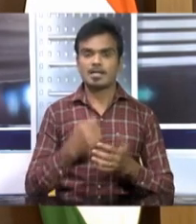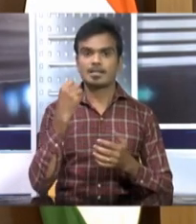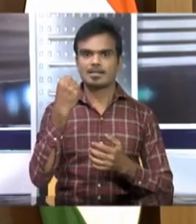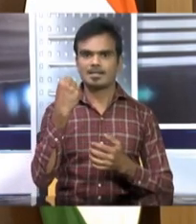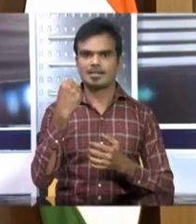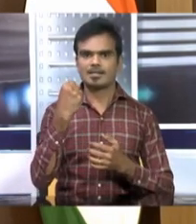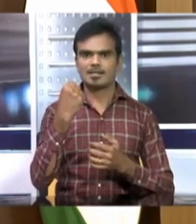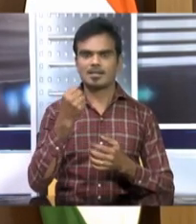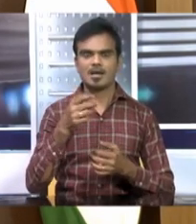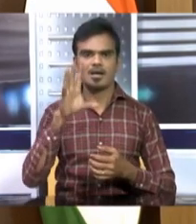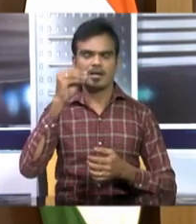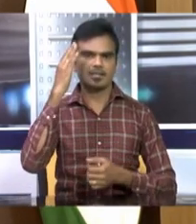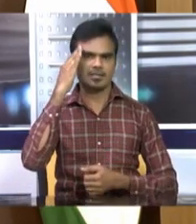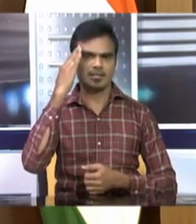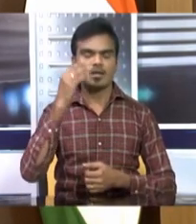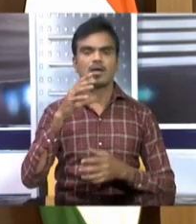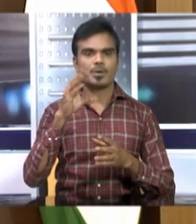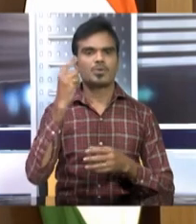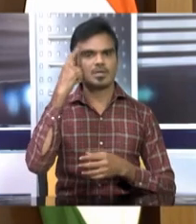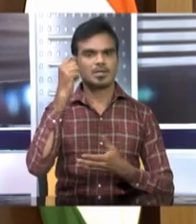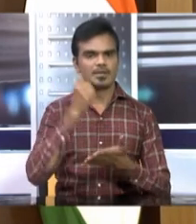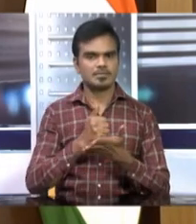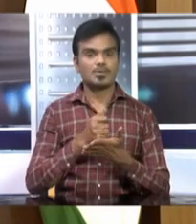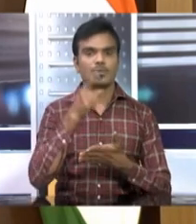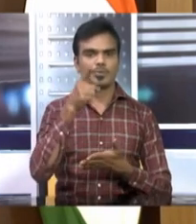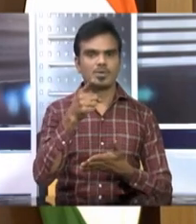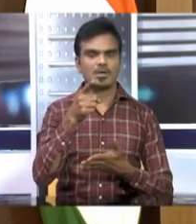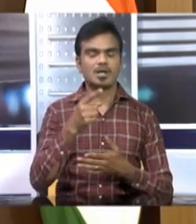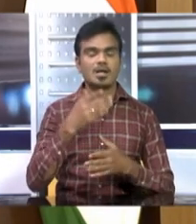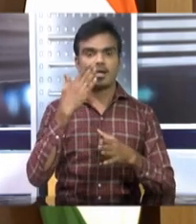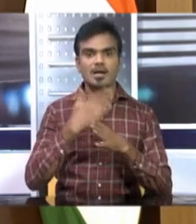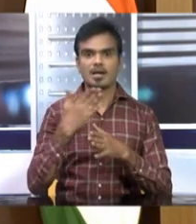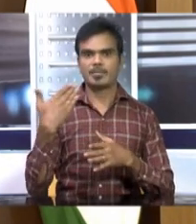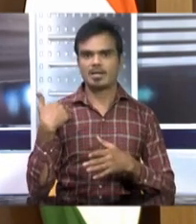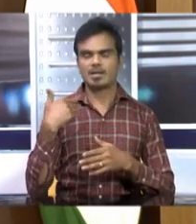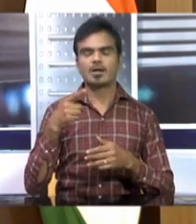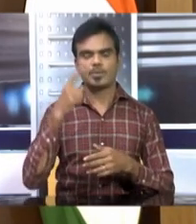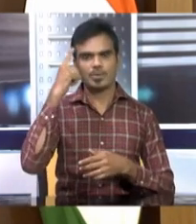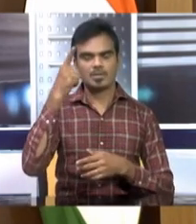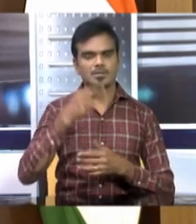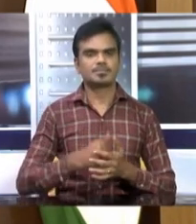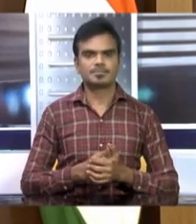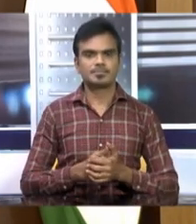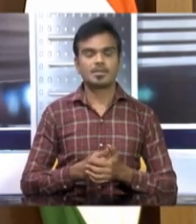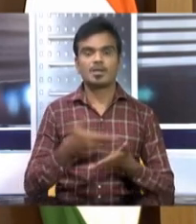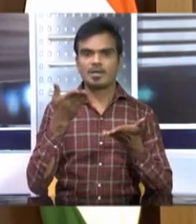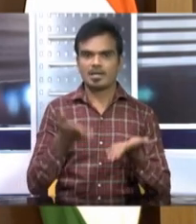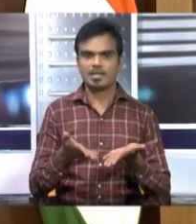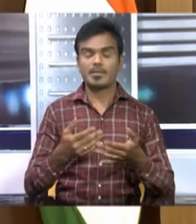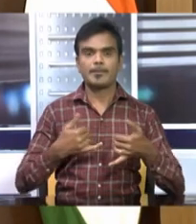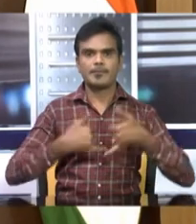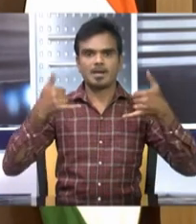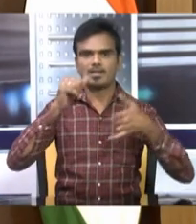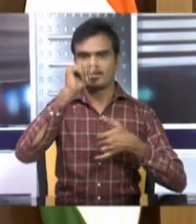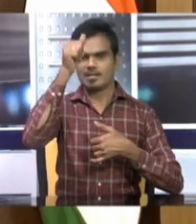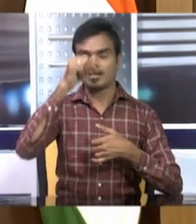Tiranai Arind Kolungal Ungal Kadmai Inurungal Idue